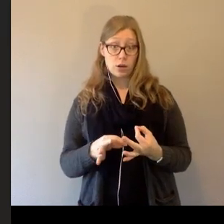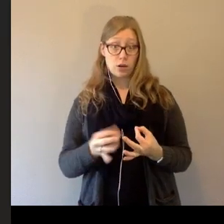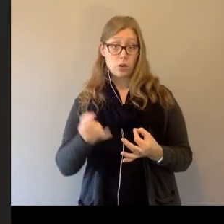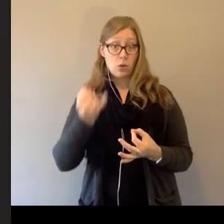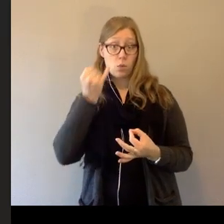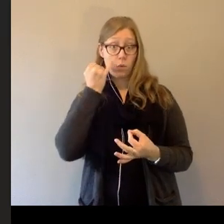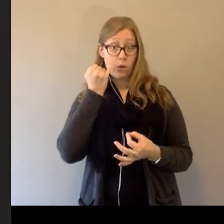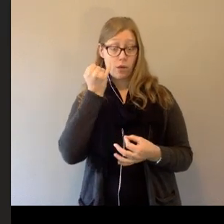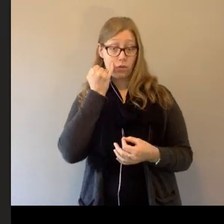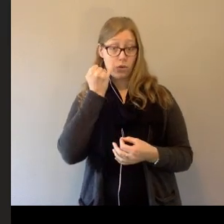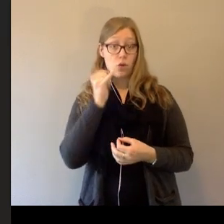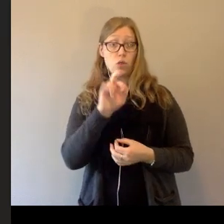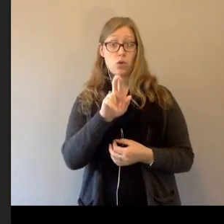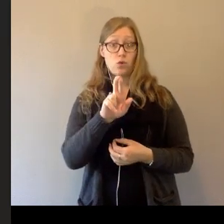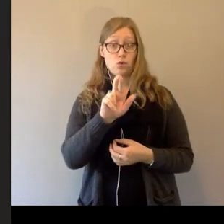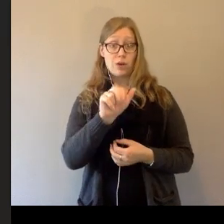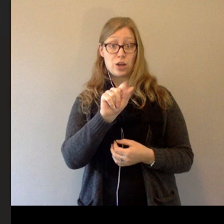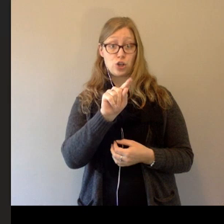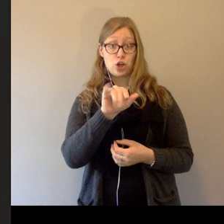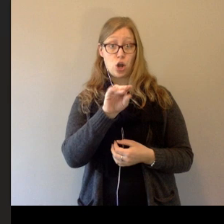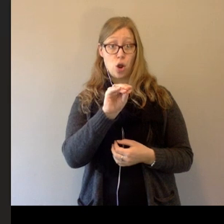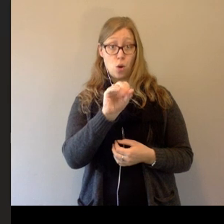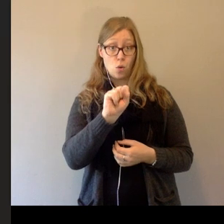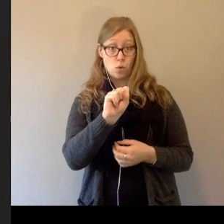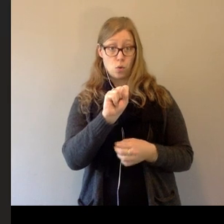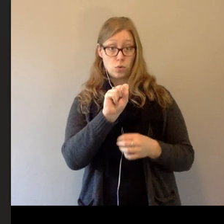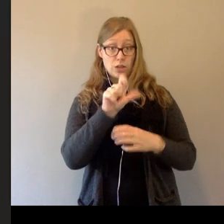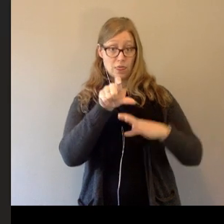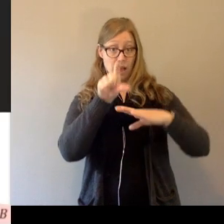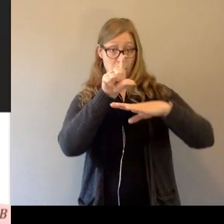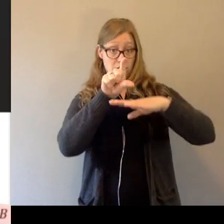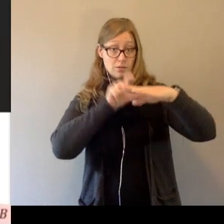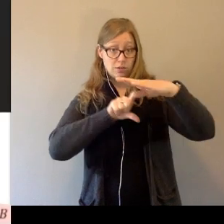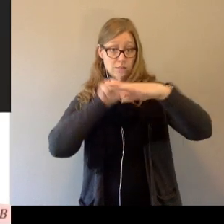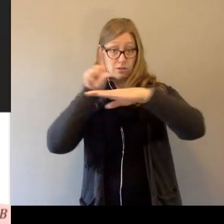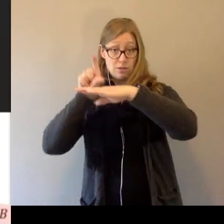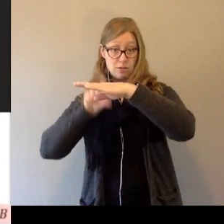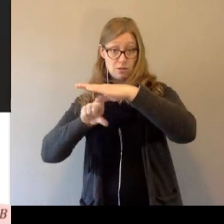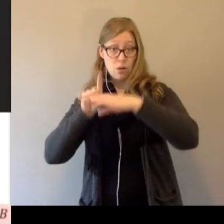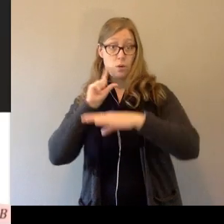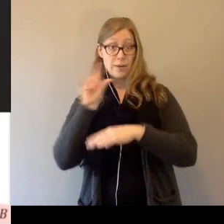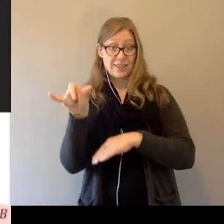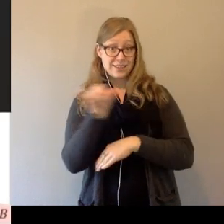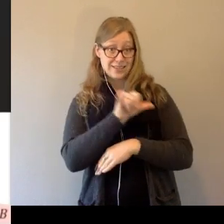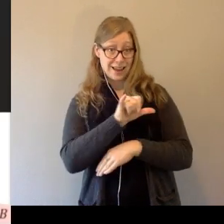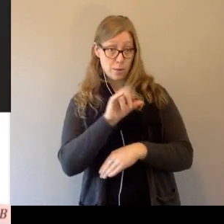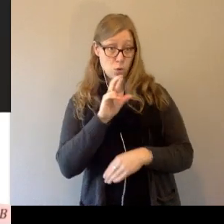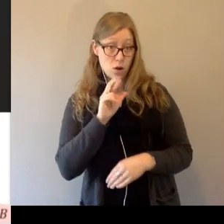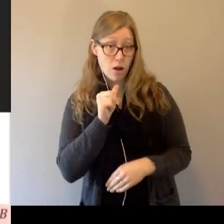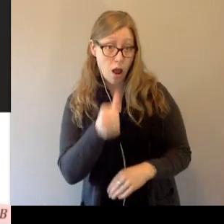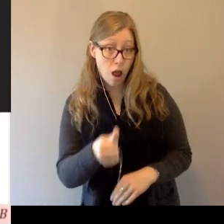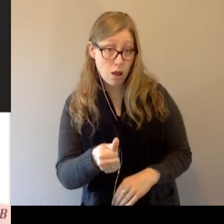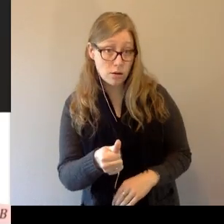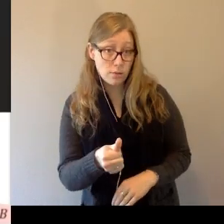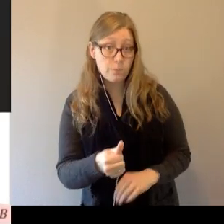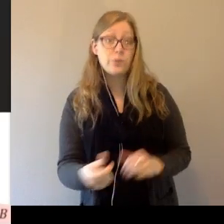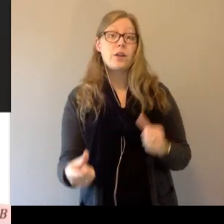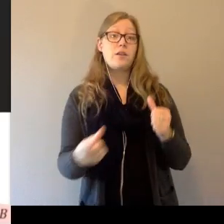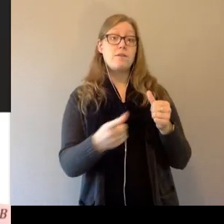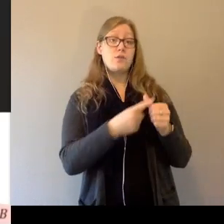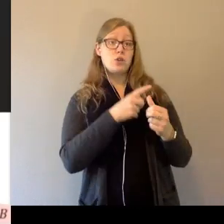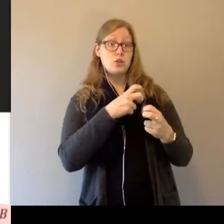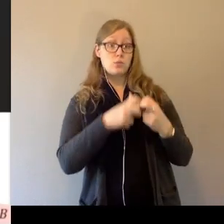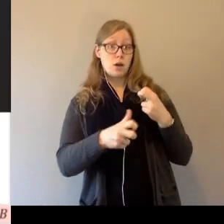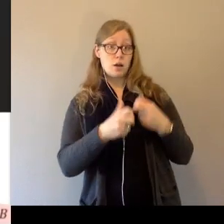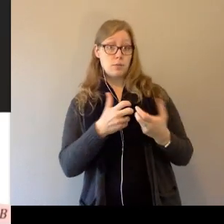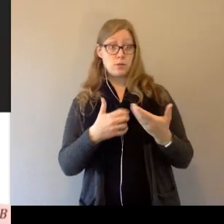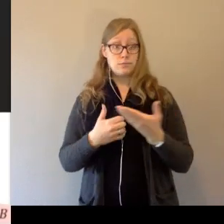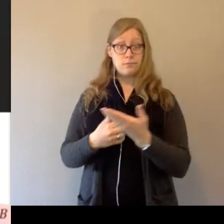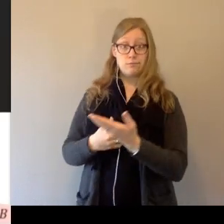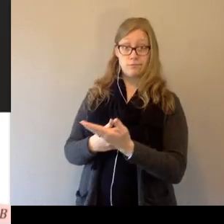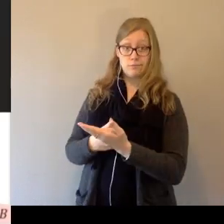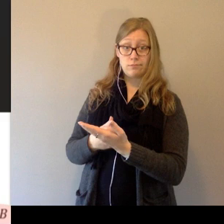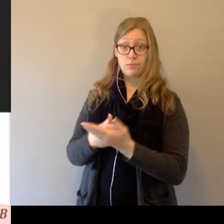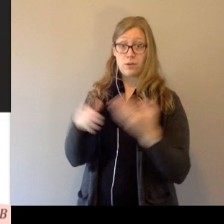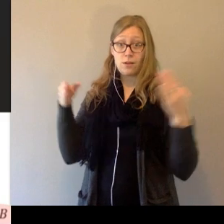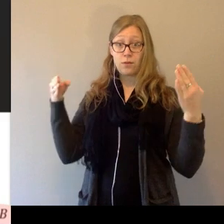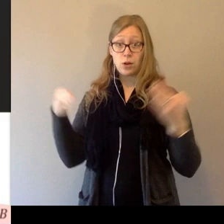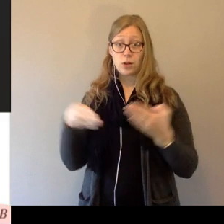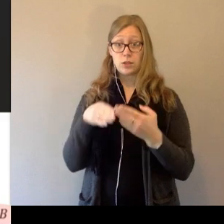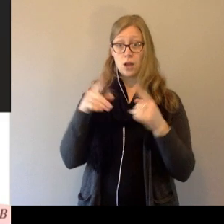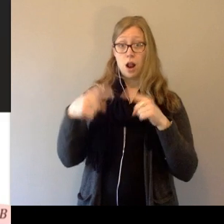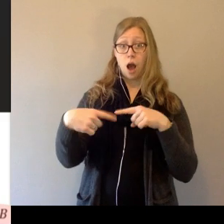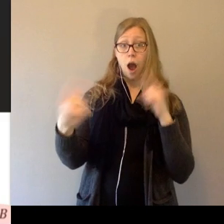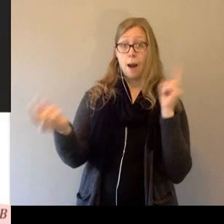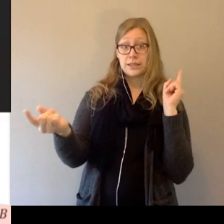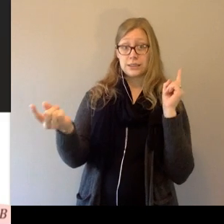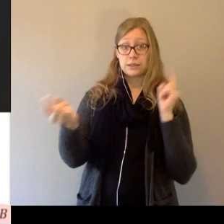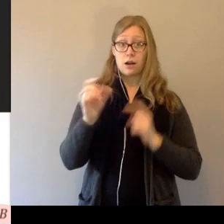these ratios are going to be the same. So the first problem is all about opposite sides. So